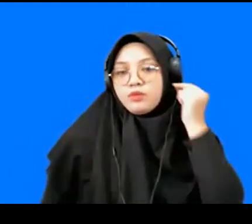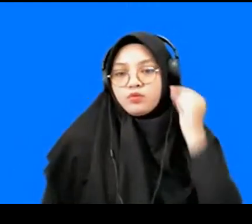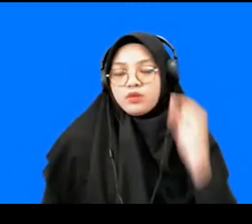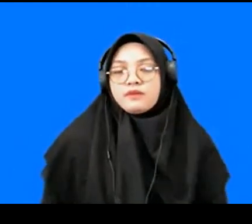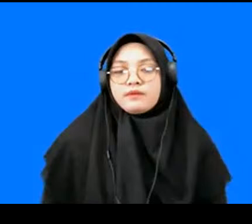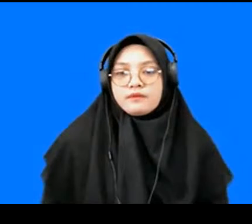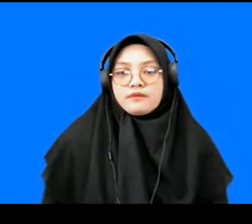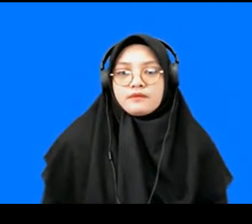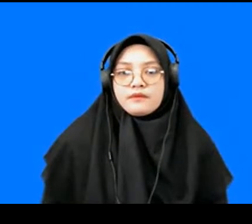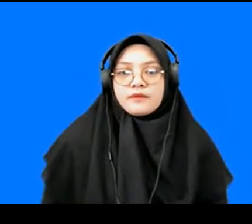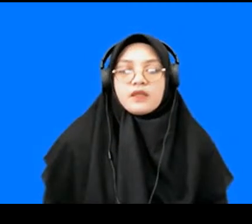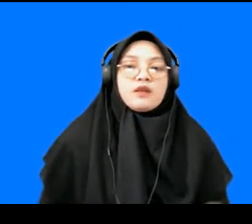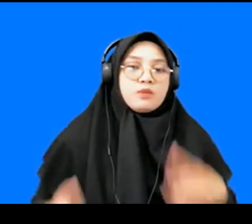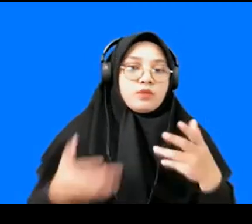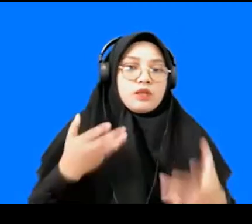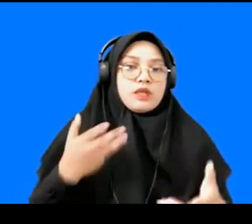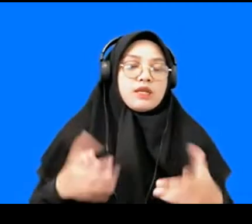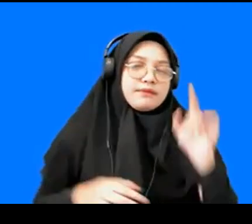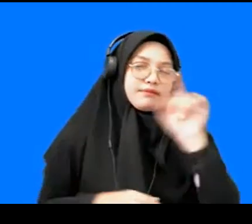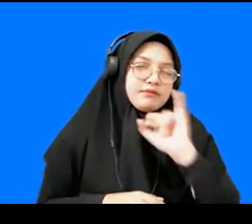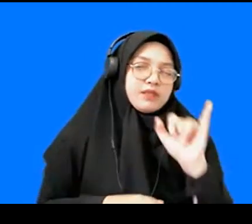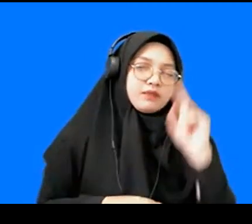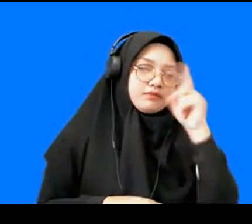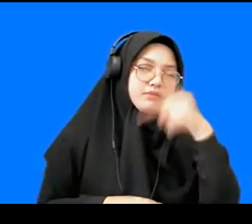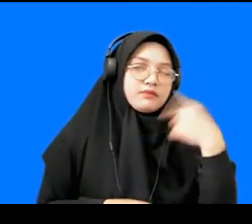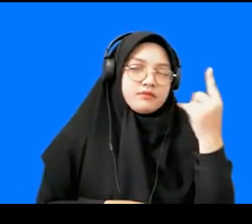land stamp duties and all.